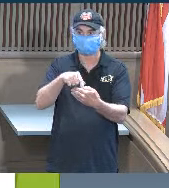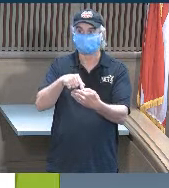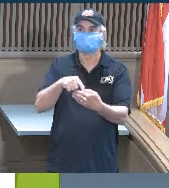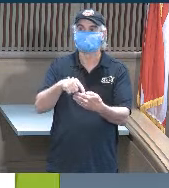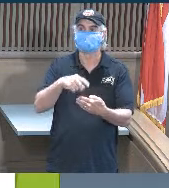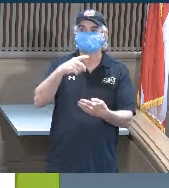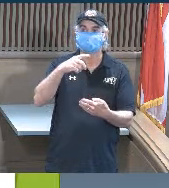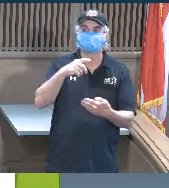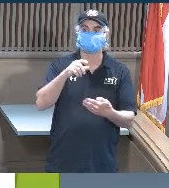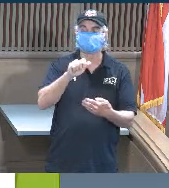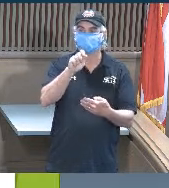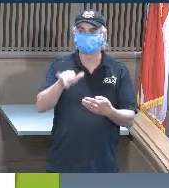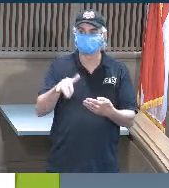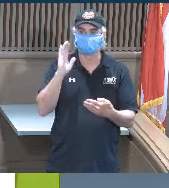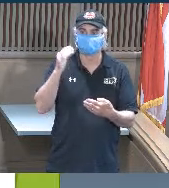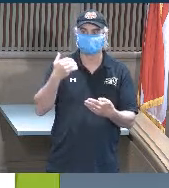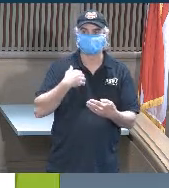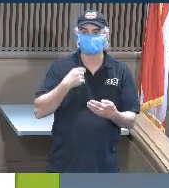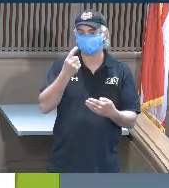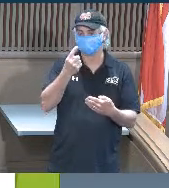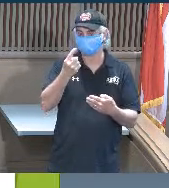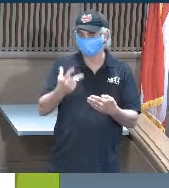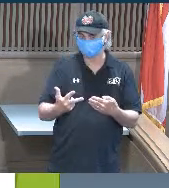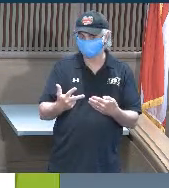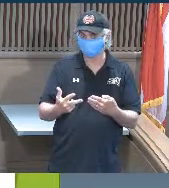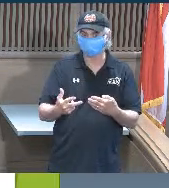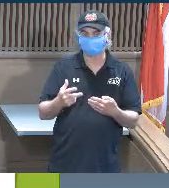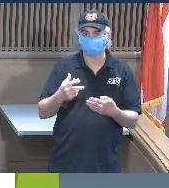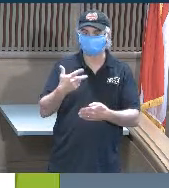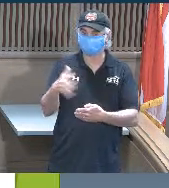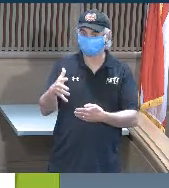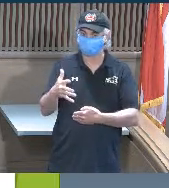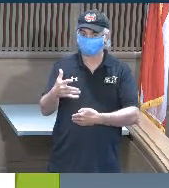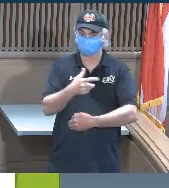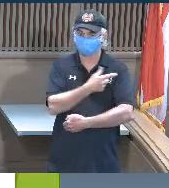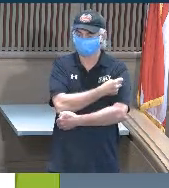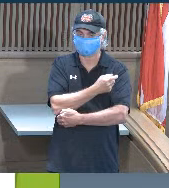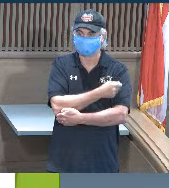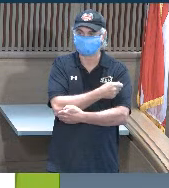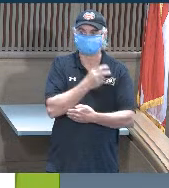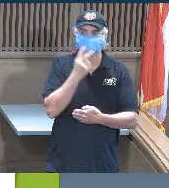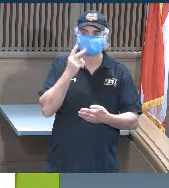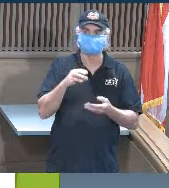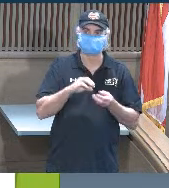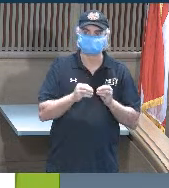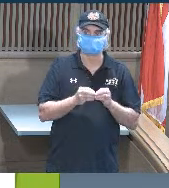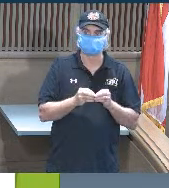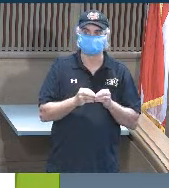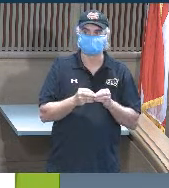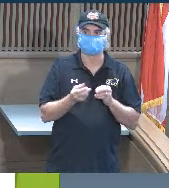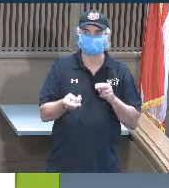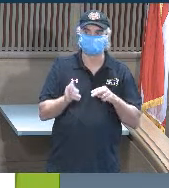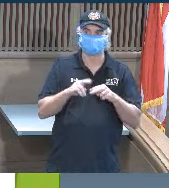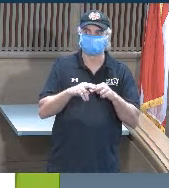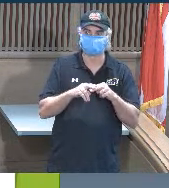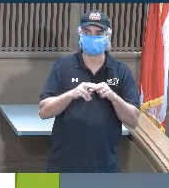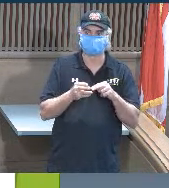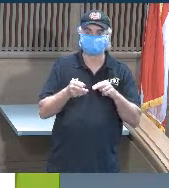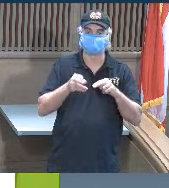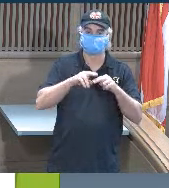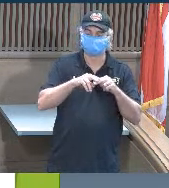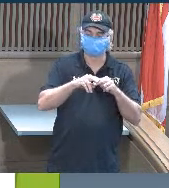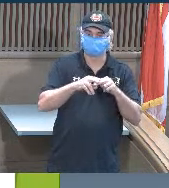have about a third of the population who are vaccinated. You see the numbers increase only